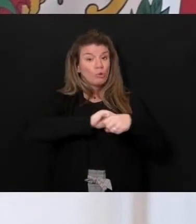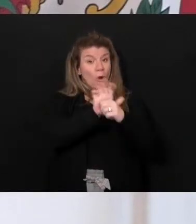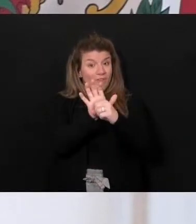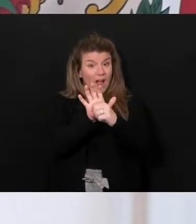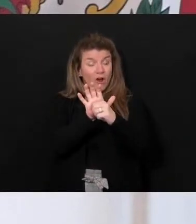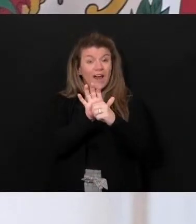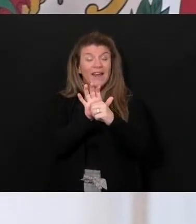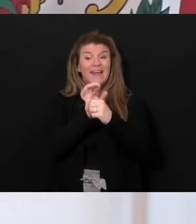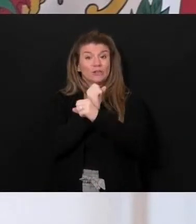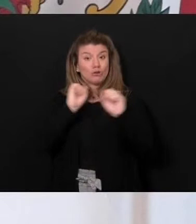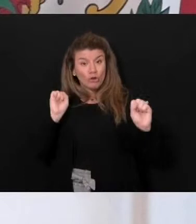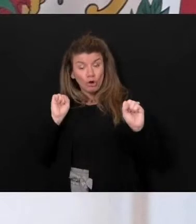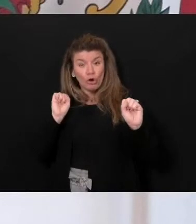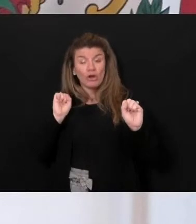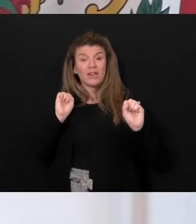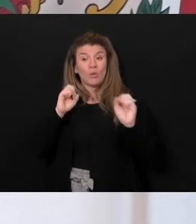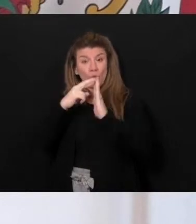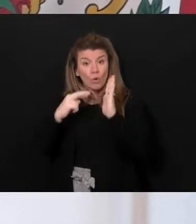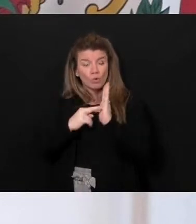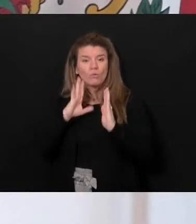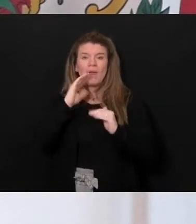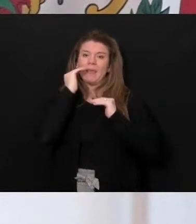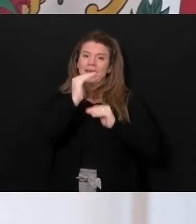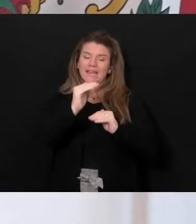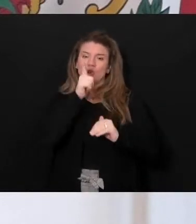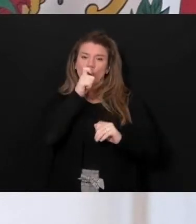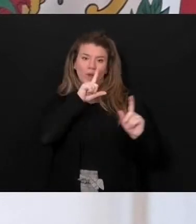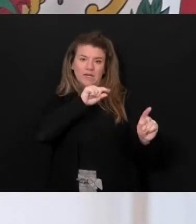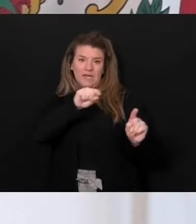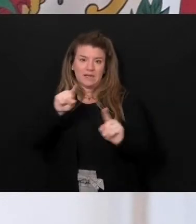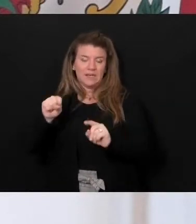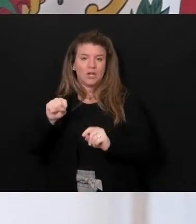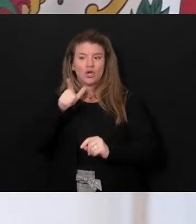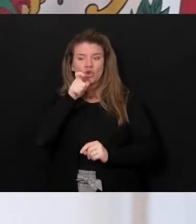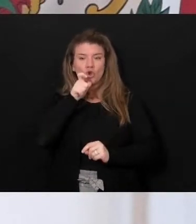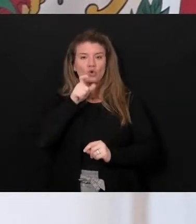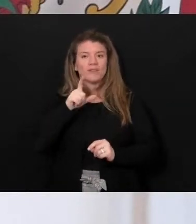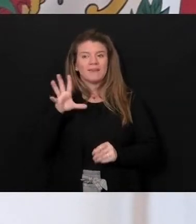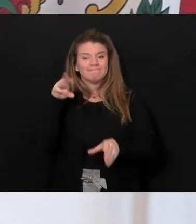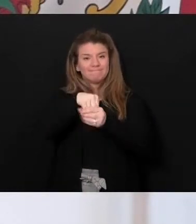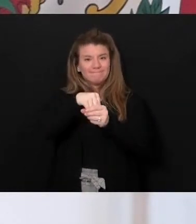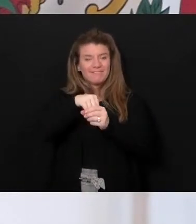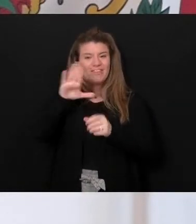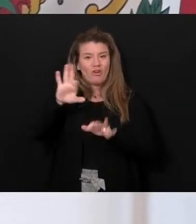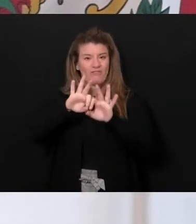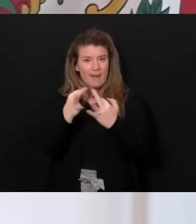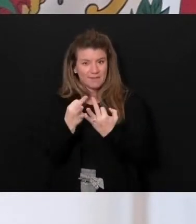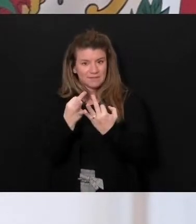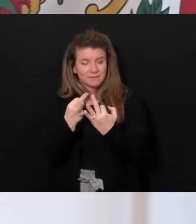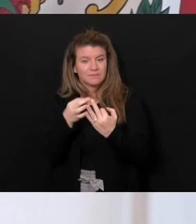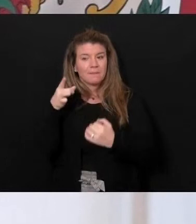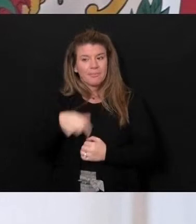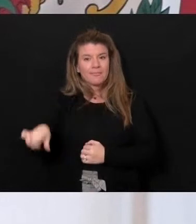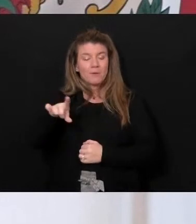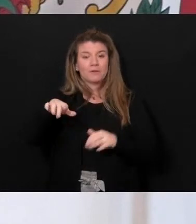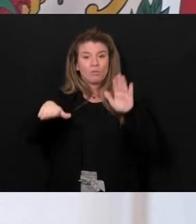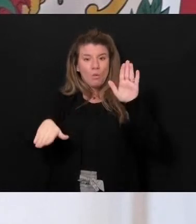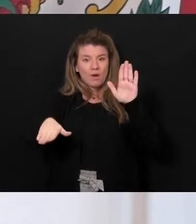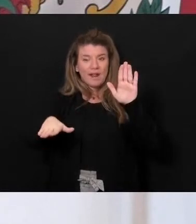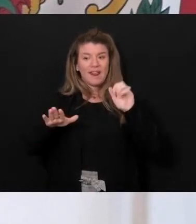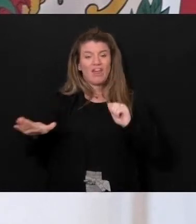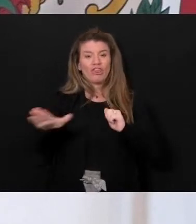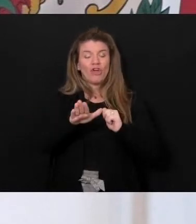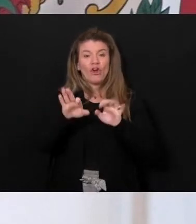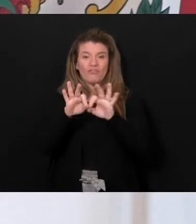and security protocols. Attendance will be limited to the dignitaries and their families and everything that are being sworn in, and members